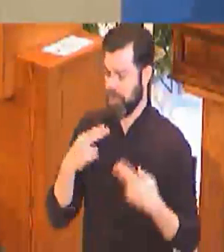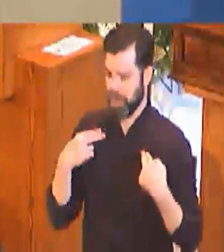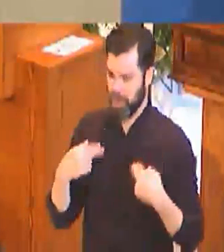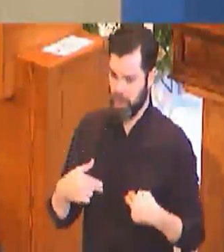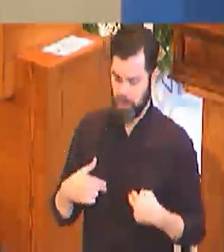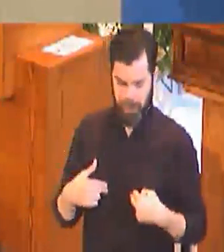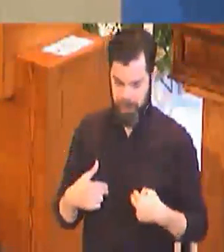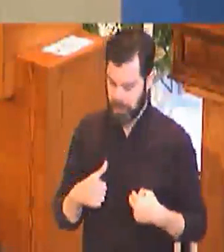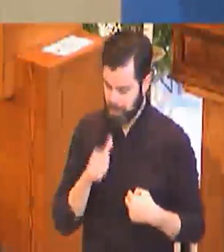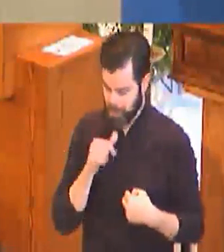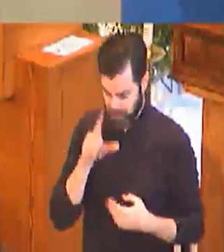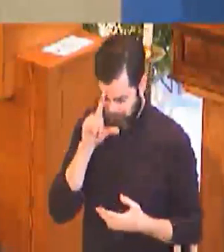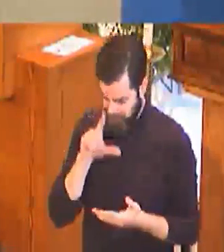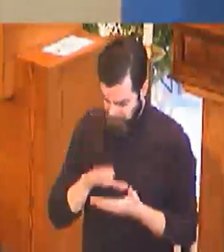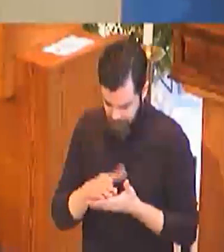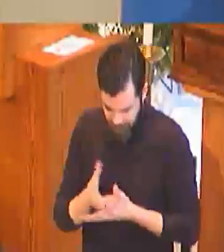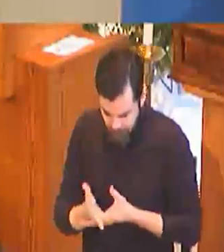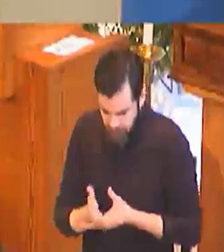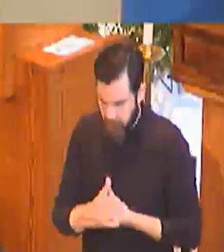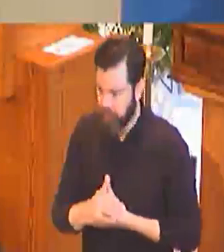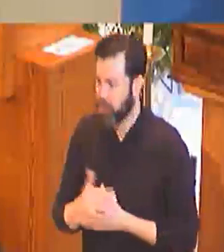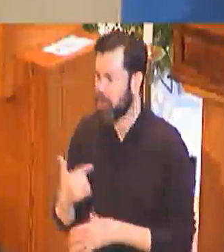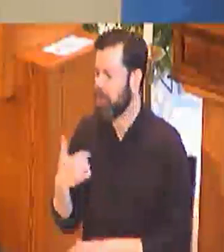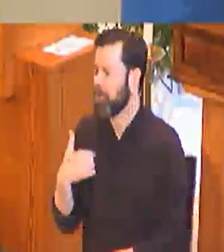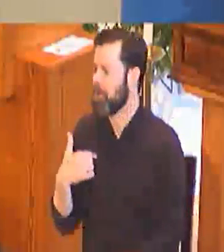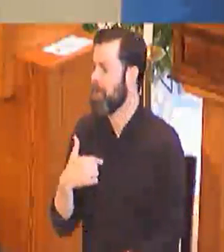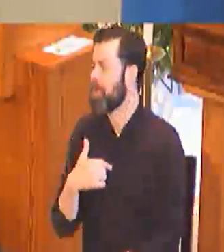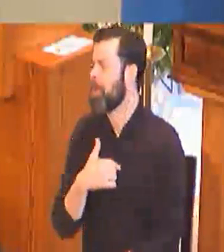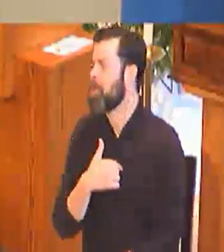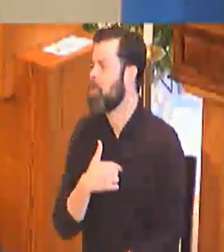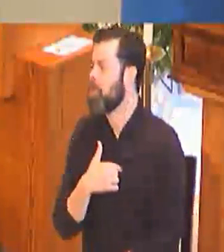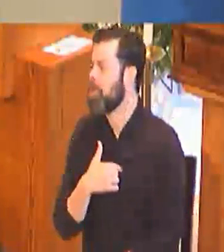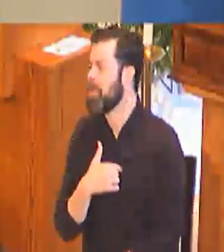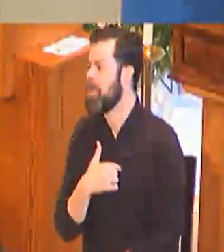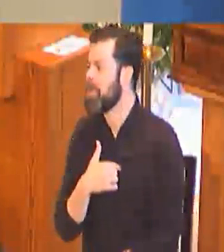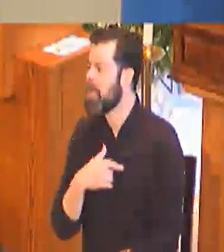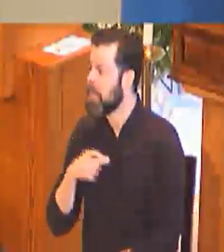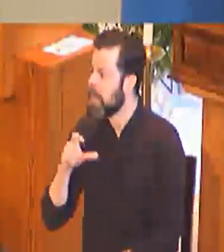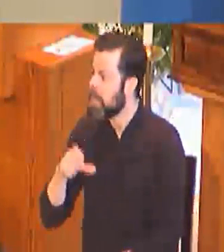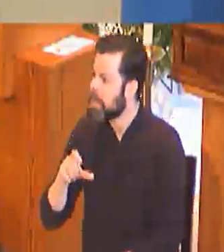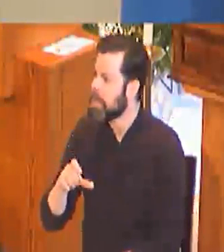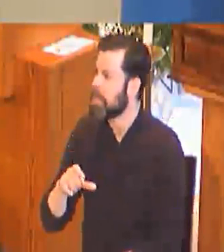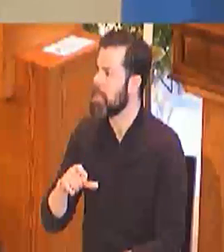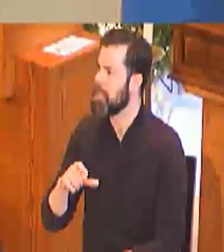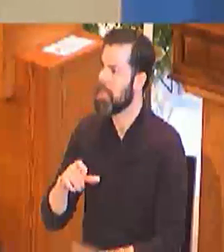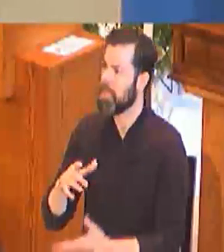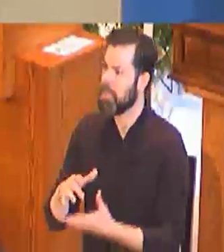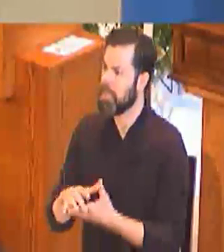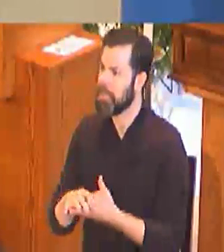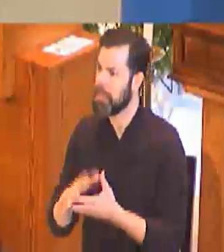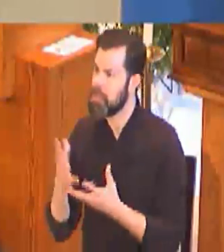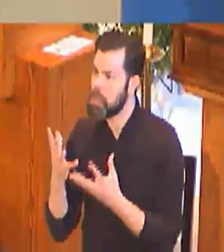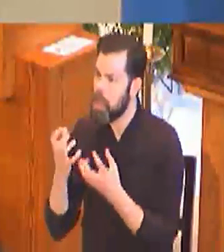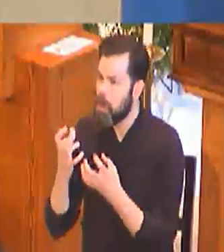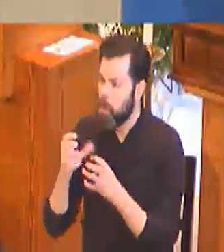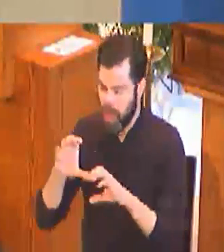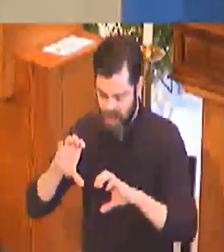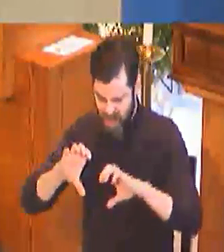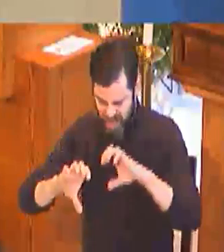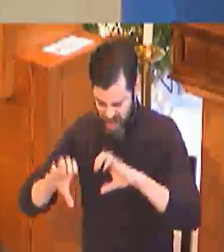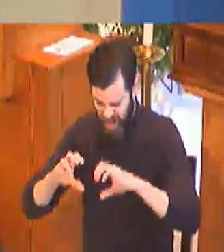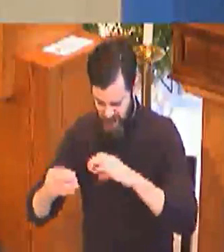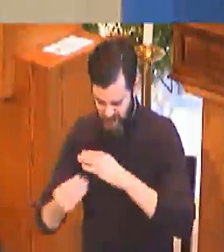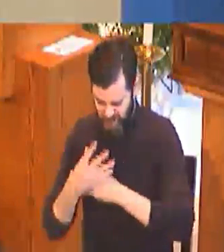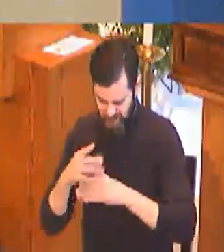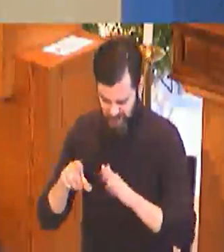tend to need that chemicalization, need that resistance to really look at changing. I